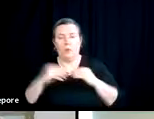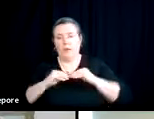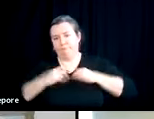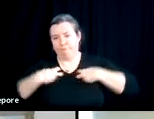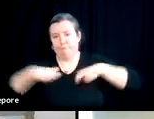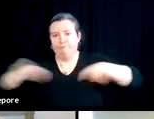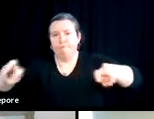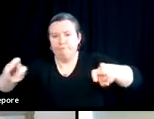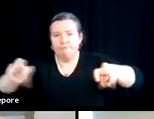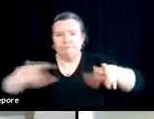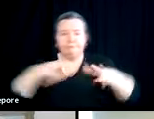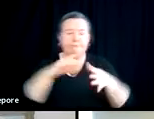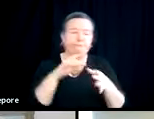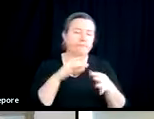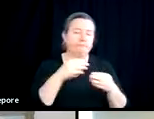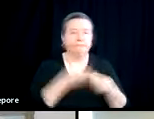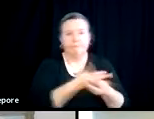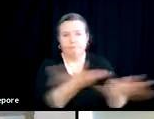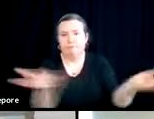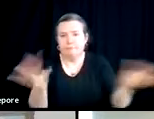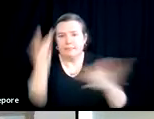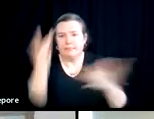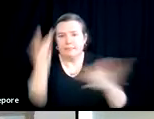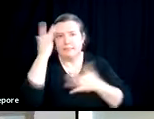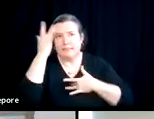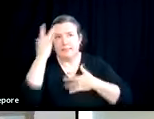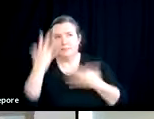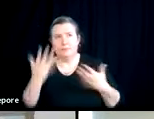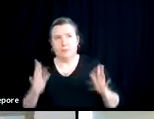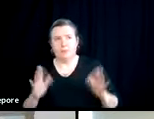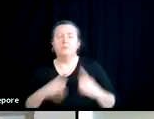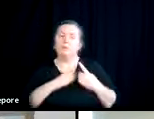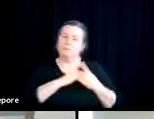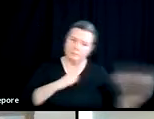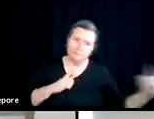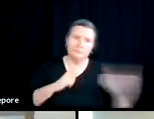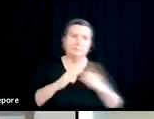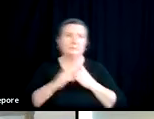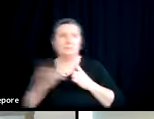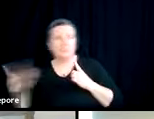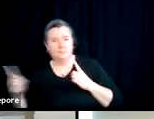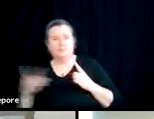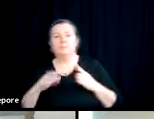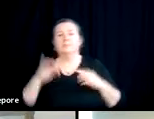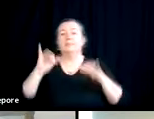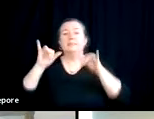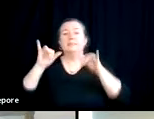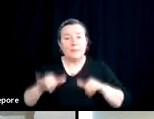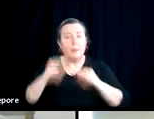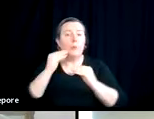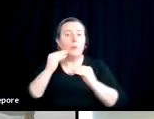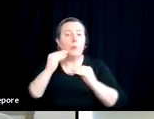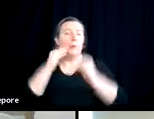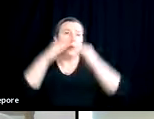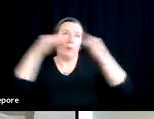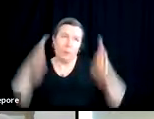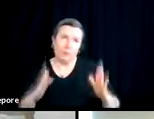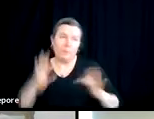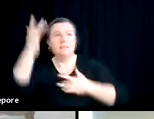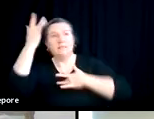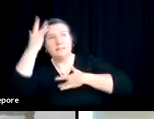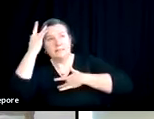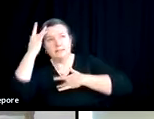COVID-19. So masking, social distancing, staying home when you're sick can also help with preventing all respiratory